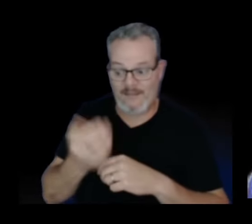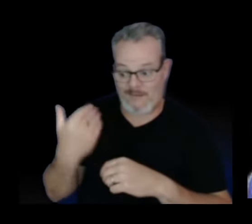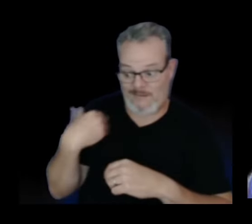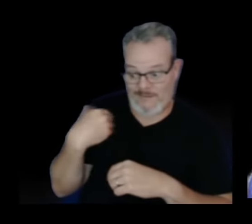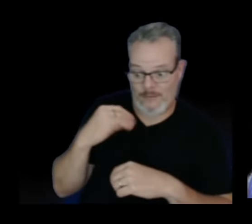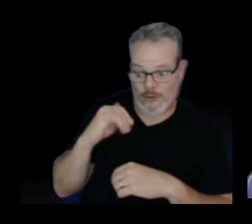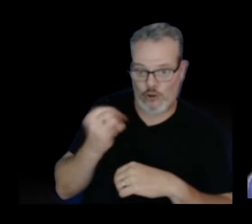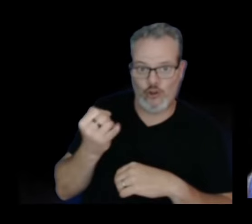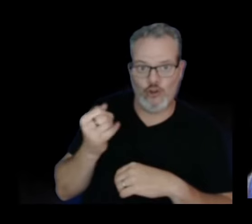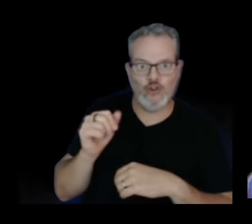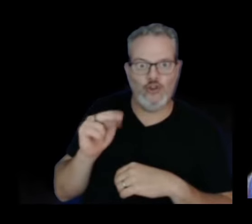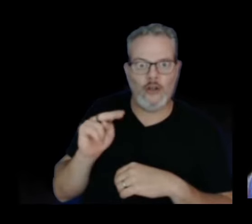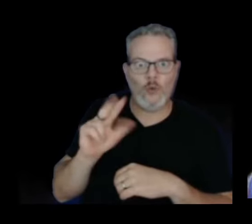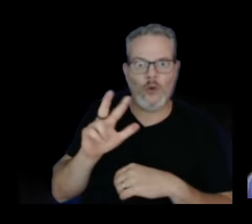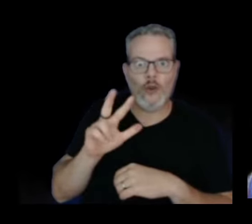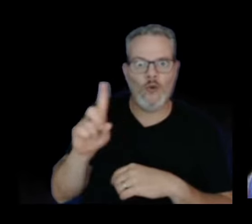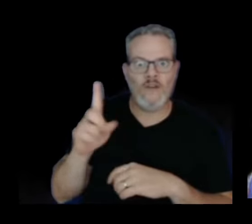intrusion